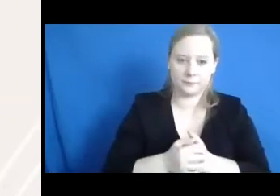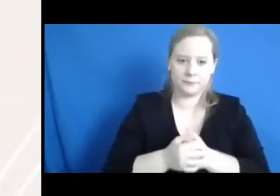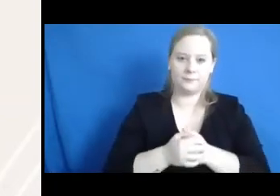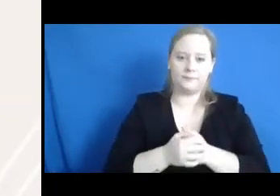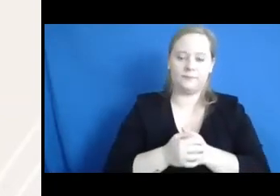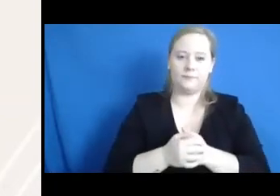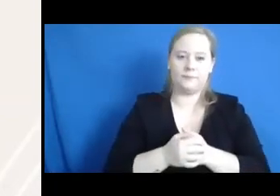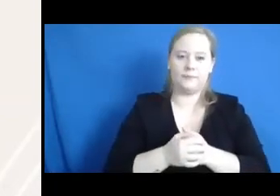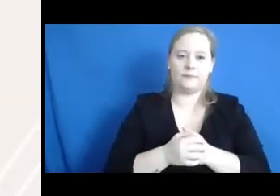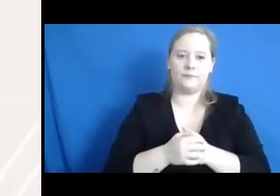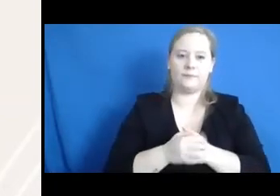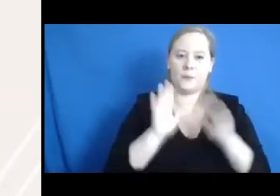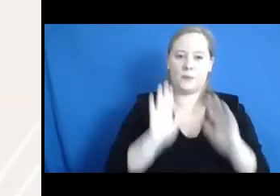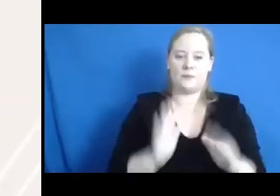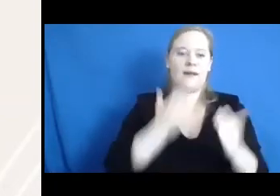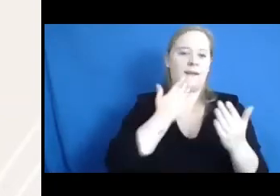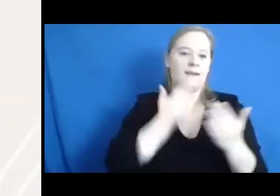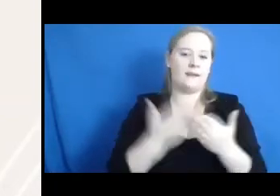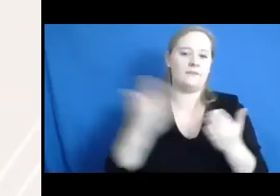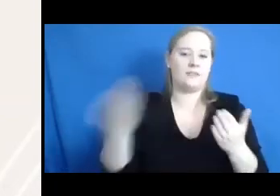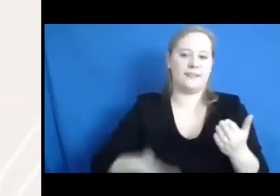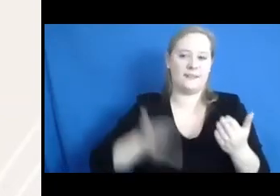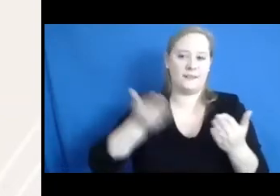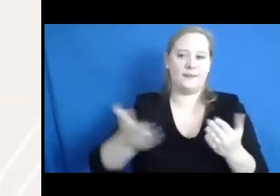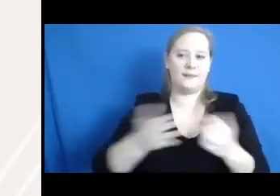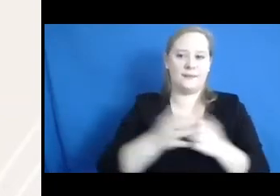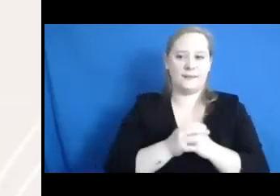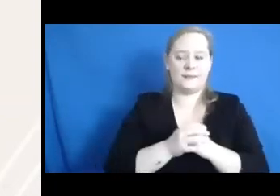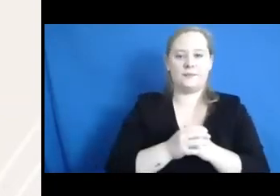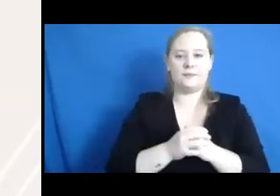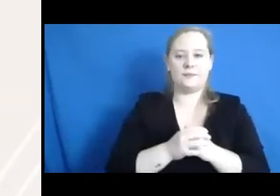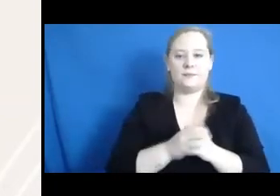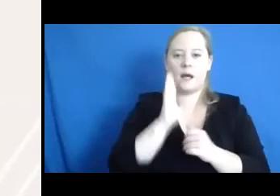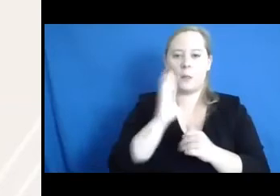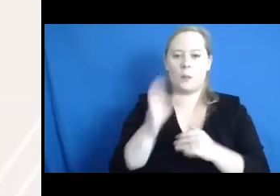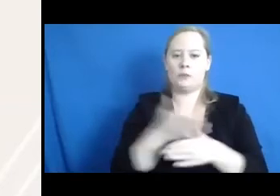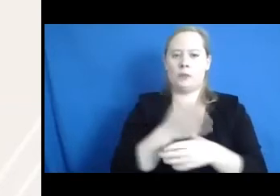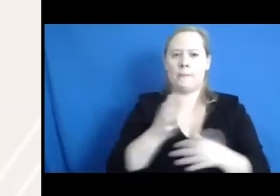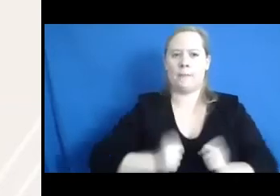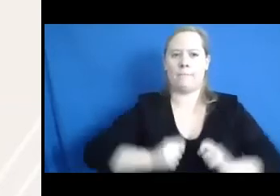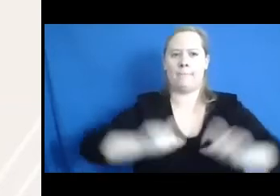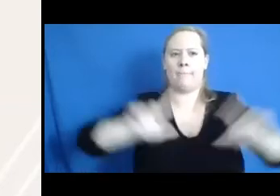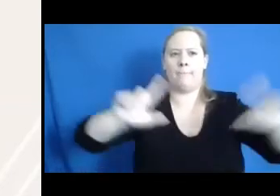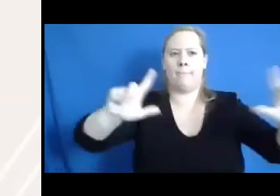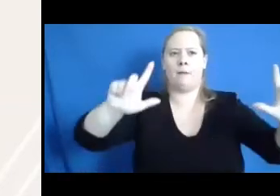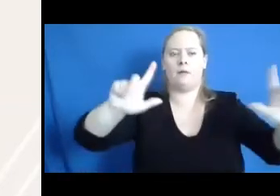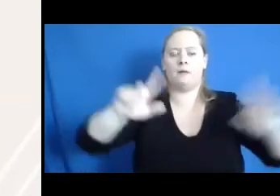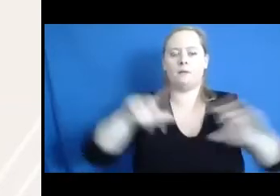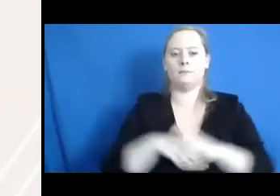Great. Thank you for that introduction, Johanna. I'll go ahead and share my screen.